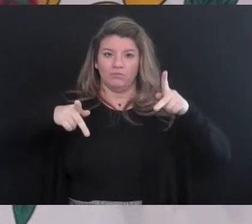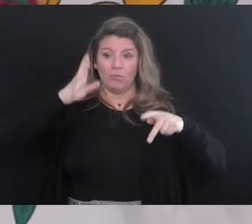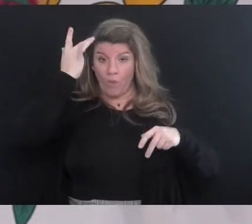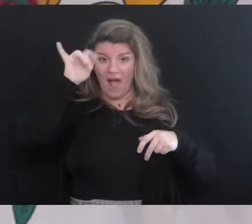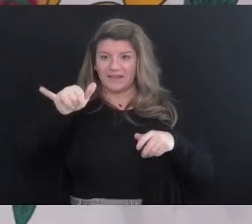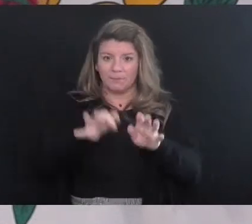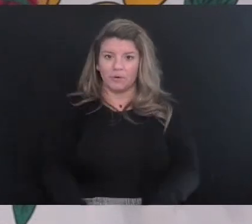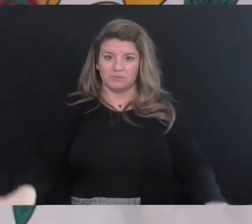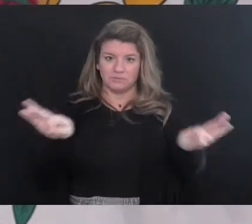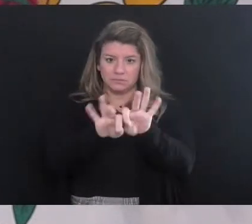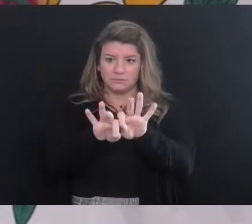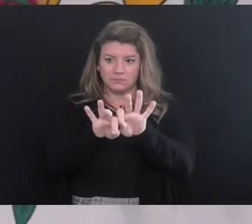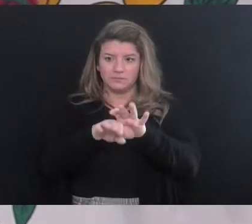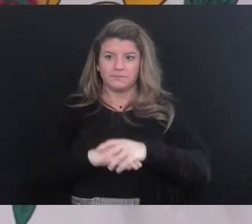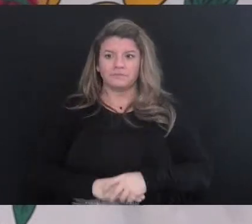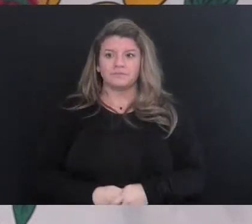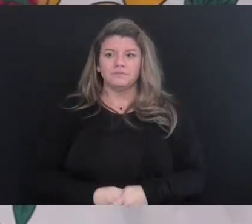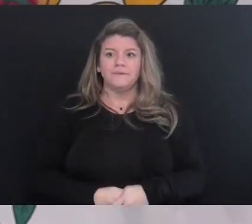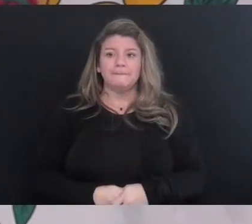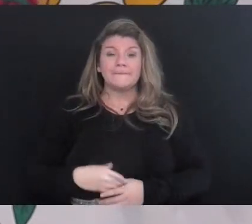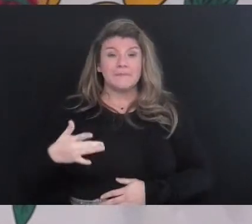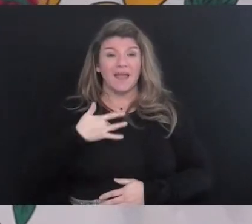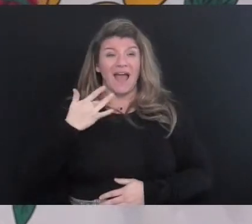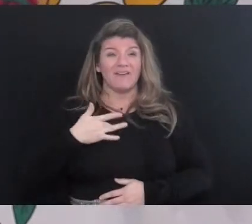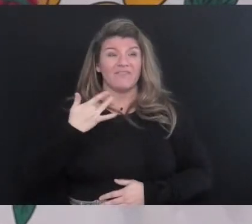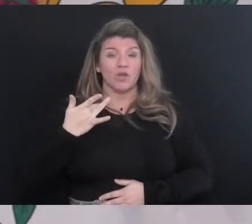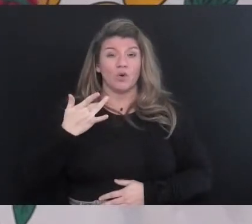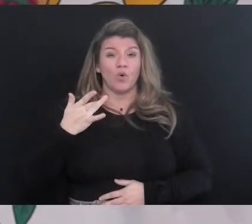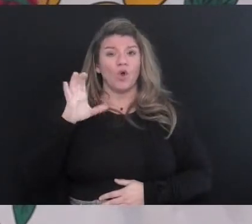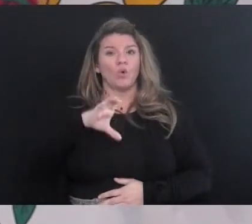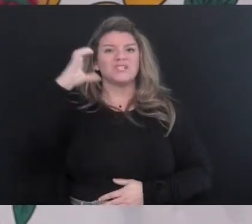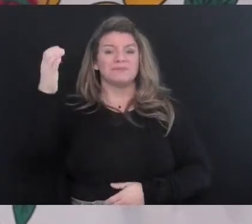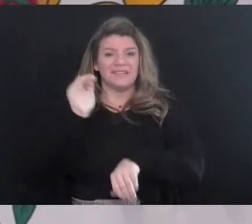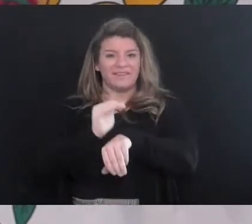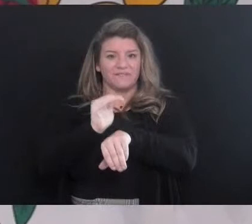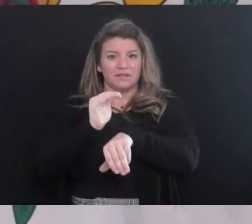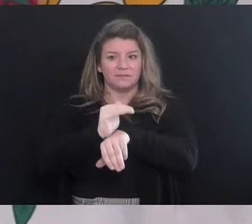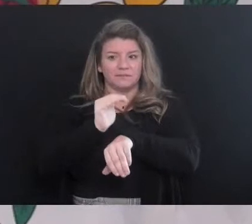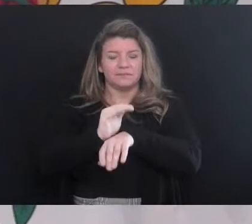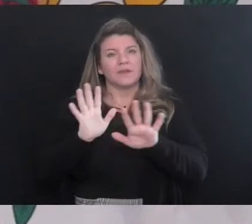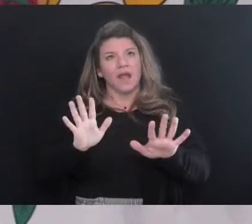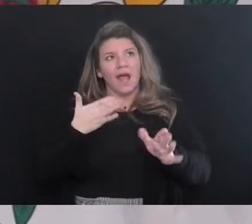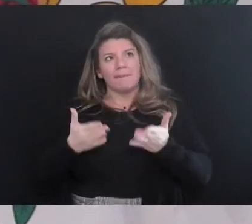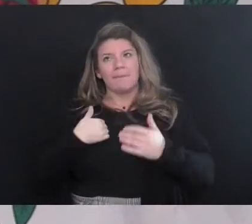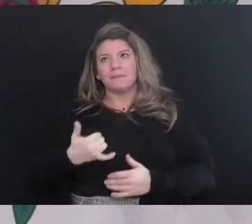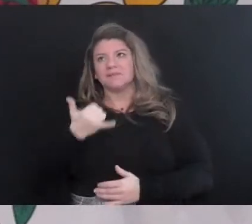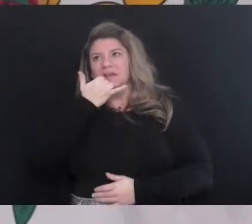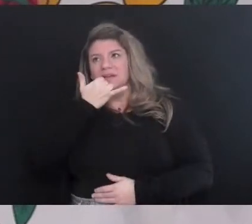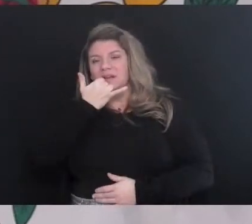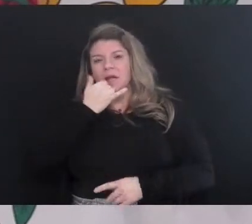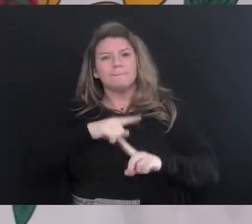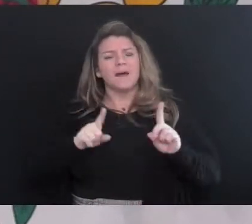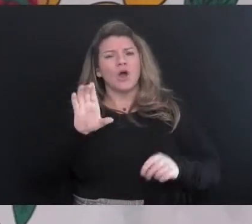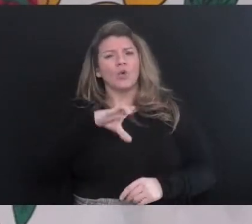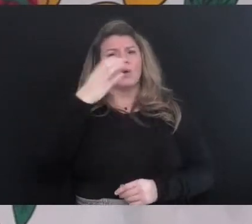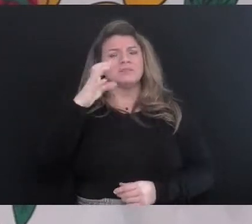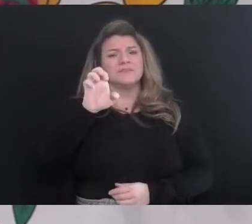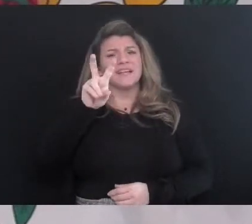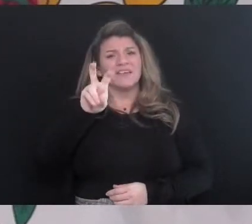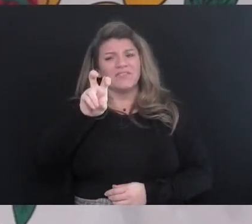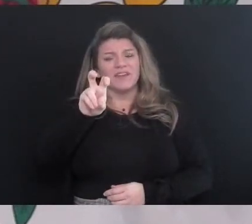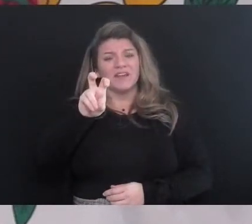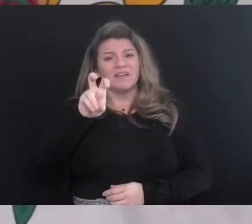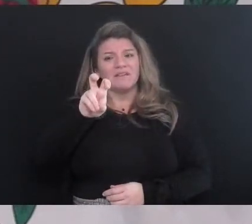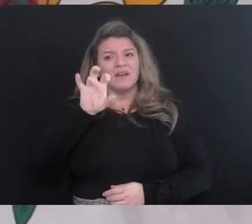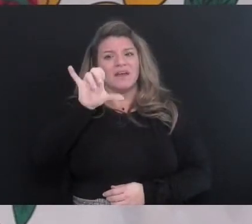too. I think Christmas Eve, now I could be mistaken about this, but I think Christmas Eve is